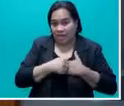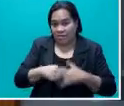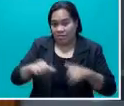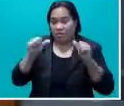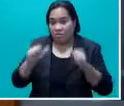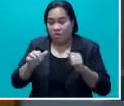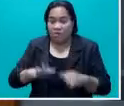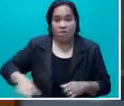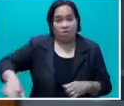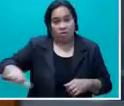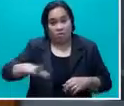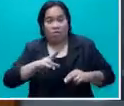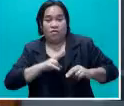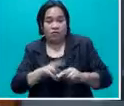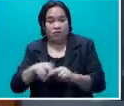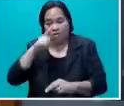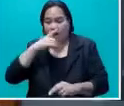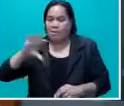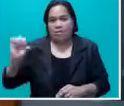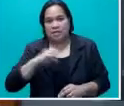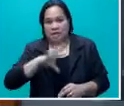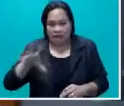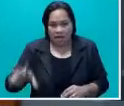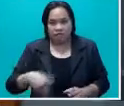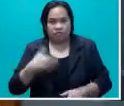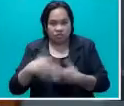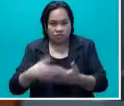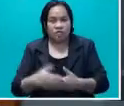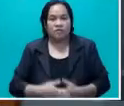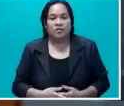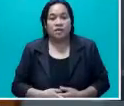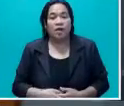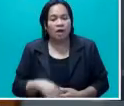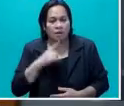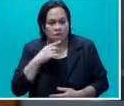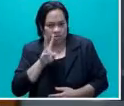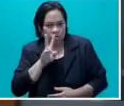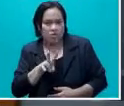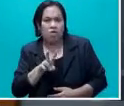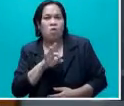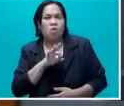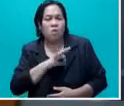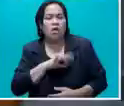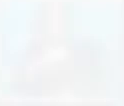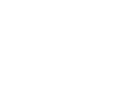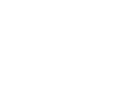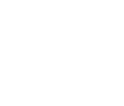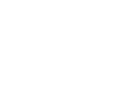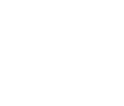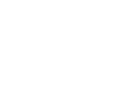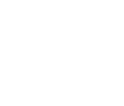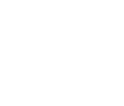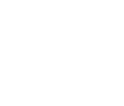of Fiji and all Fijians. That, Honorable Speaker, strongly suggests that Fiji is more like